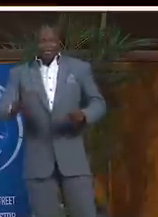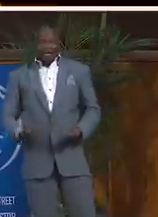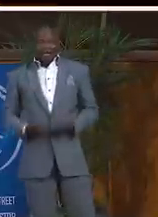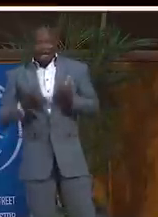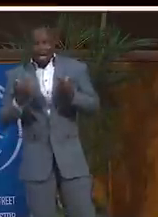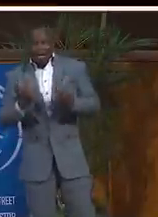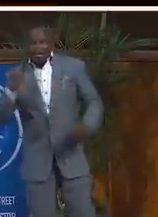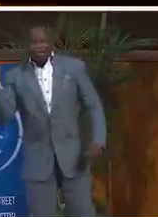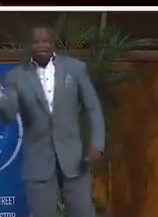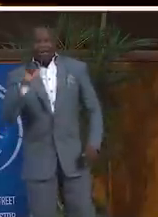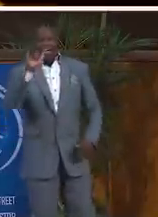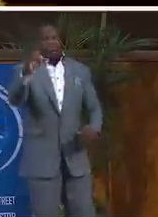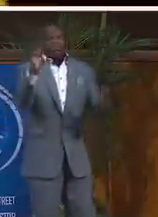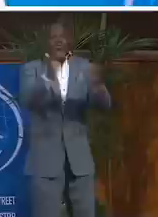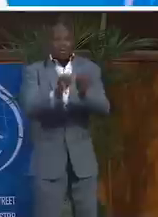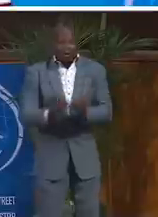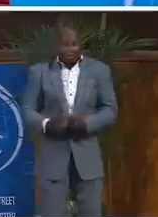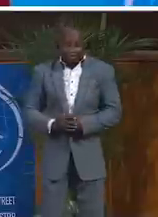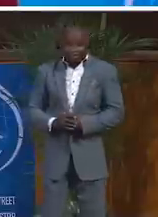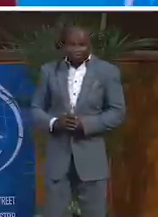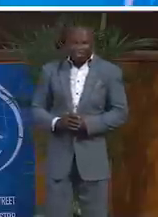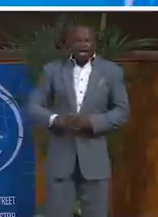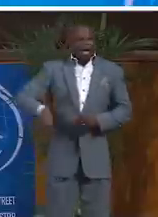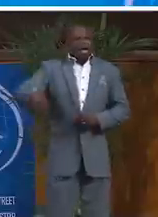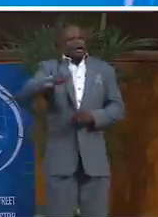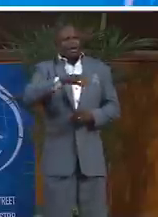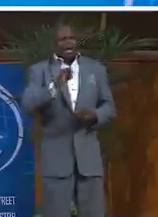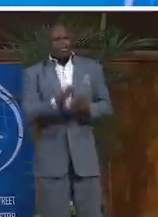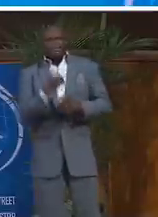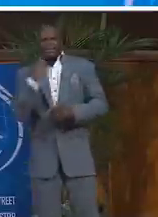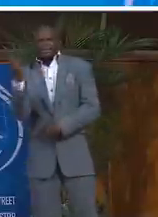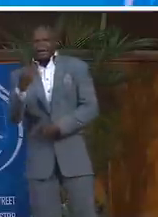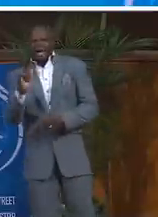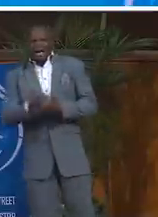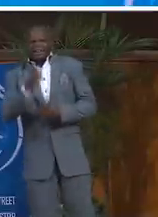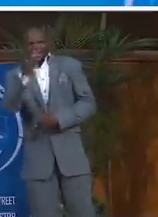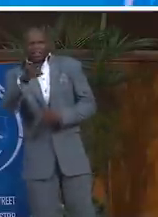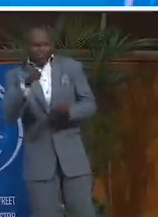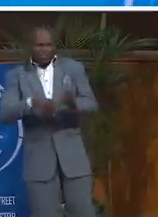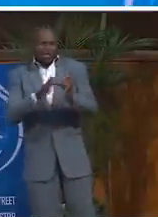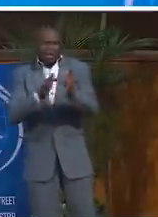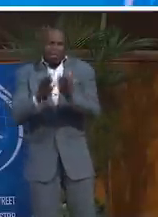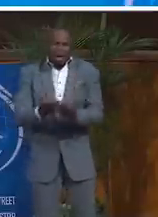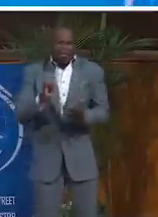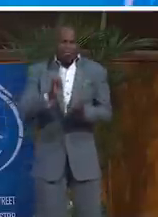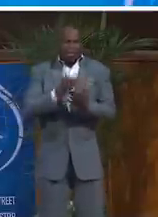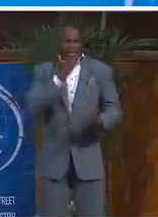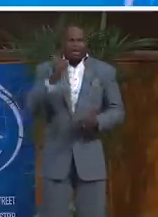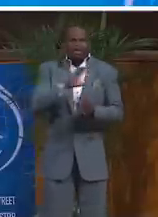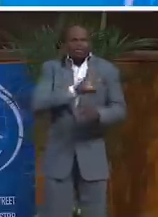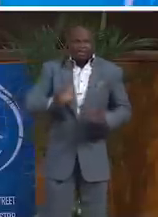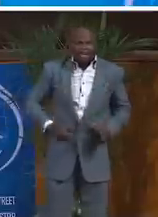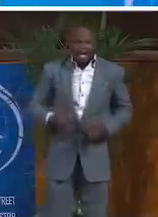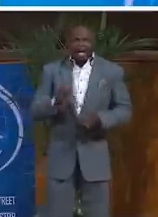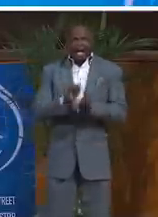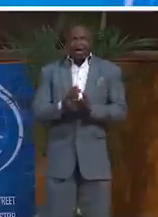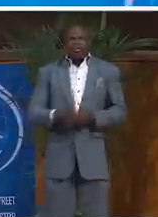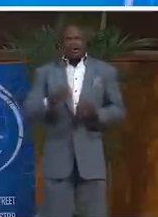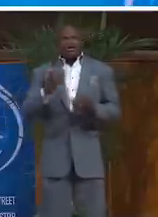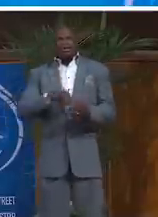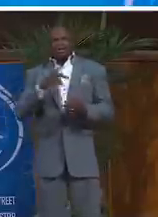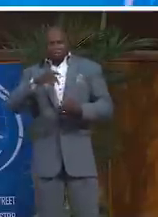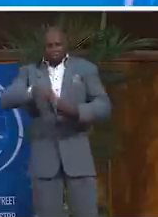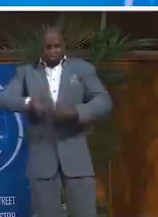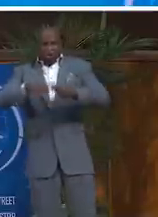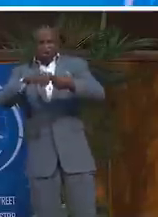alive forevermore. Y'all, I come back to tell you something. I need you to read your Bible. You'll be a better Christian. I was paused when I